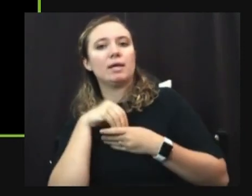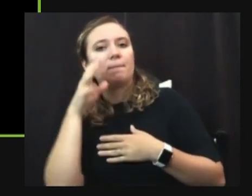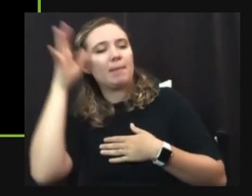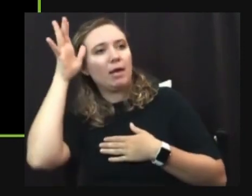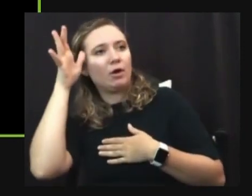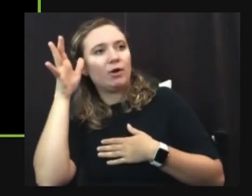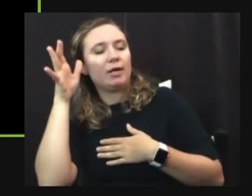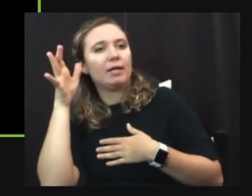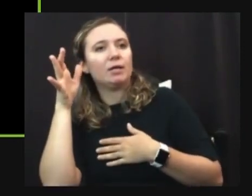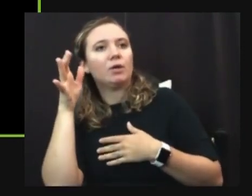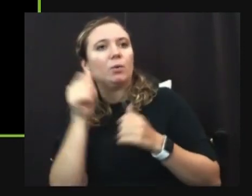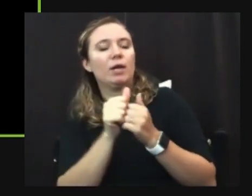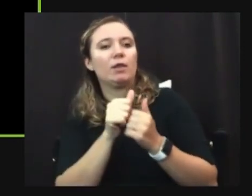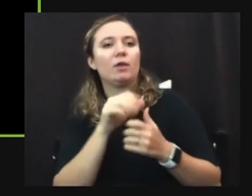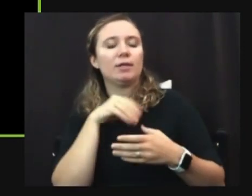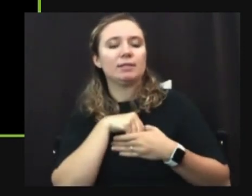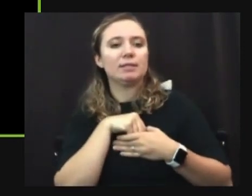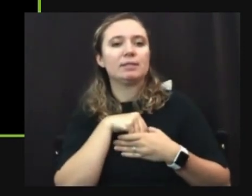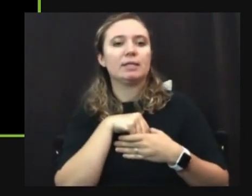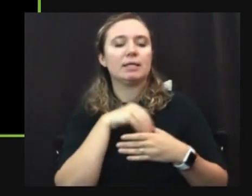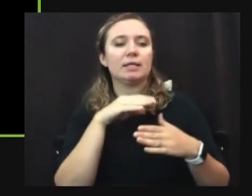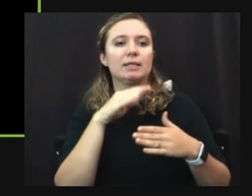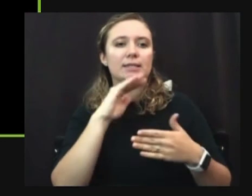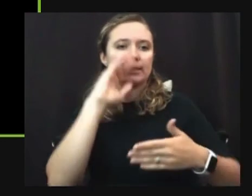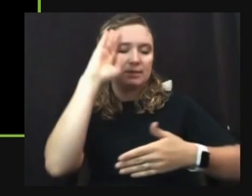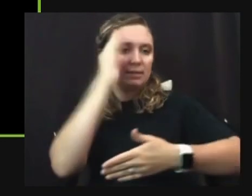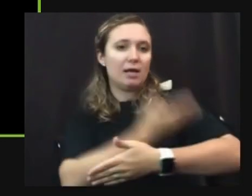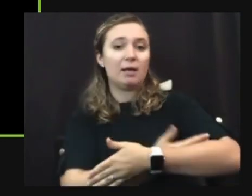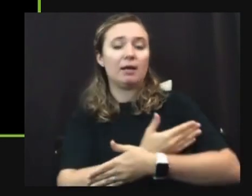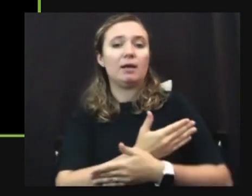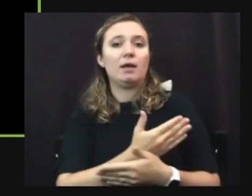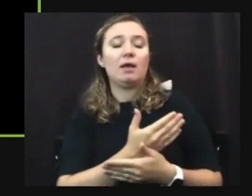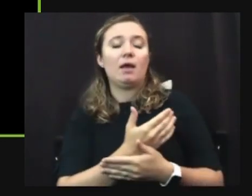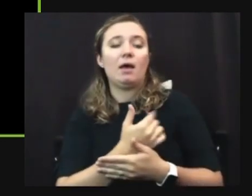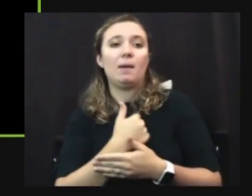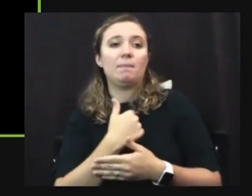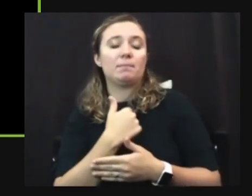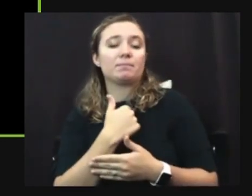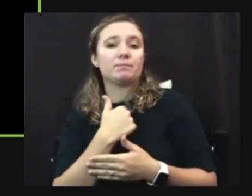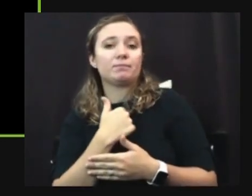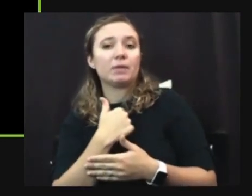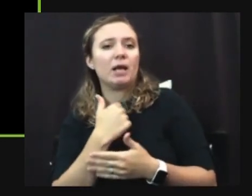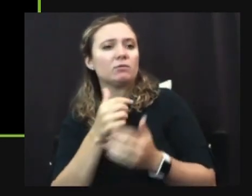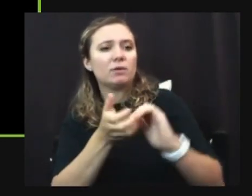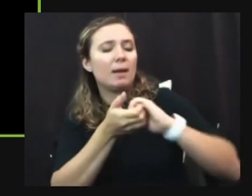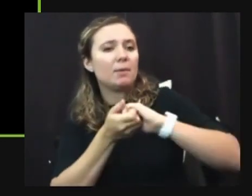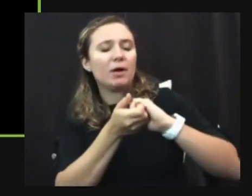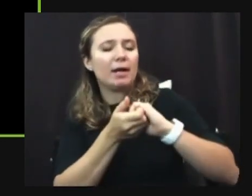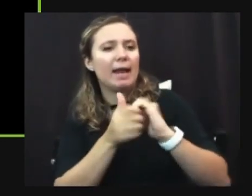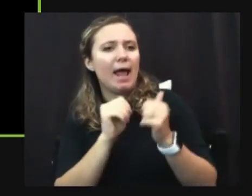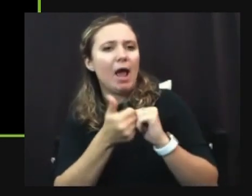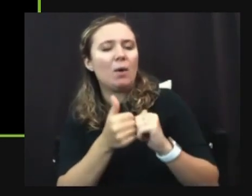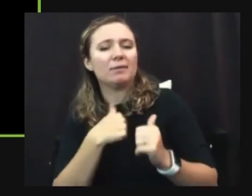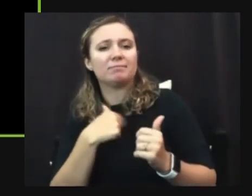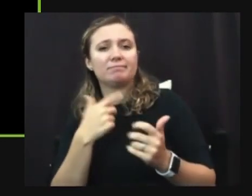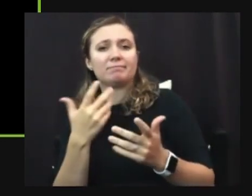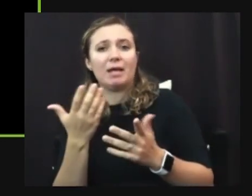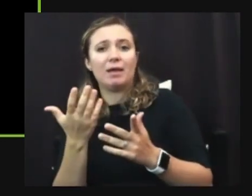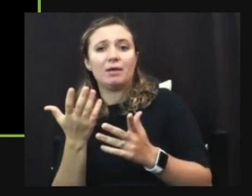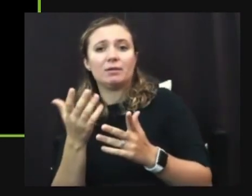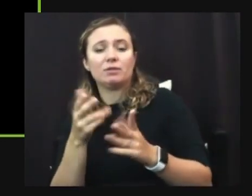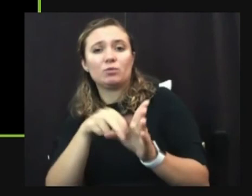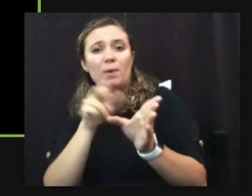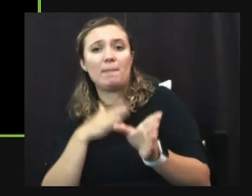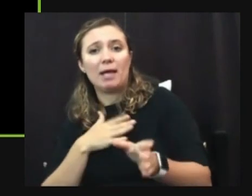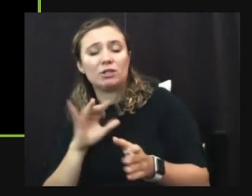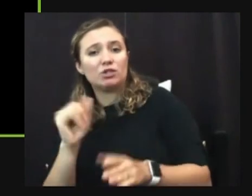collaborate. This conference has been heart-opening for me so far. I quit my job to focus on advocacy for the autistic community and to ensure my son is seen, heard, and